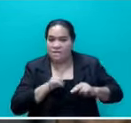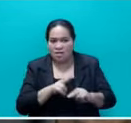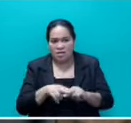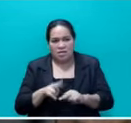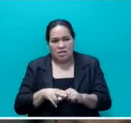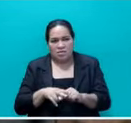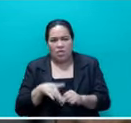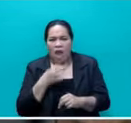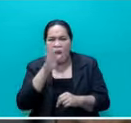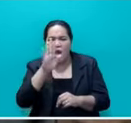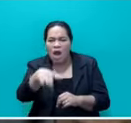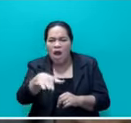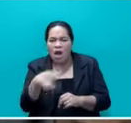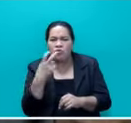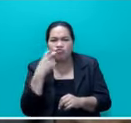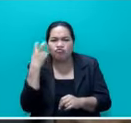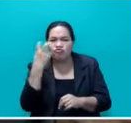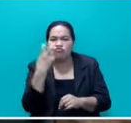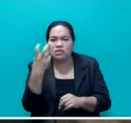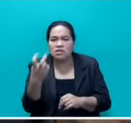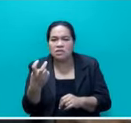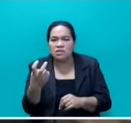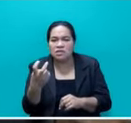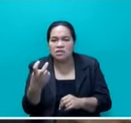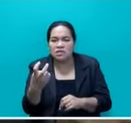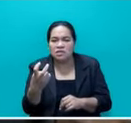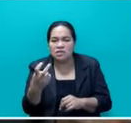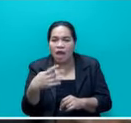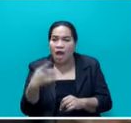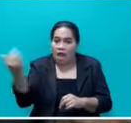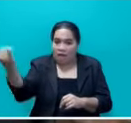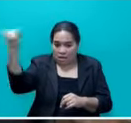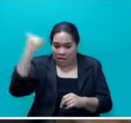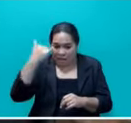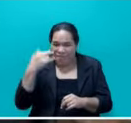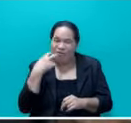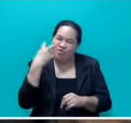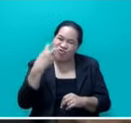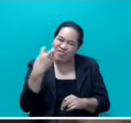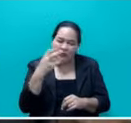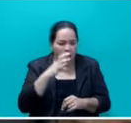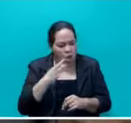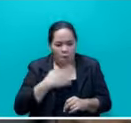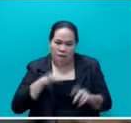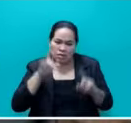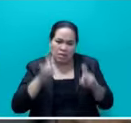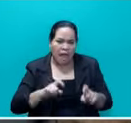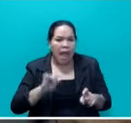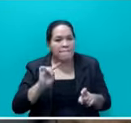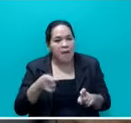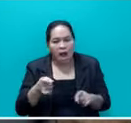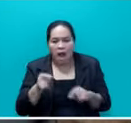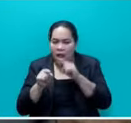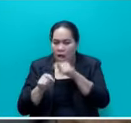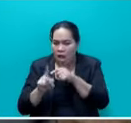the tourist, and commits an offense here? Just a point of clarification here, sir. Thank you.